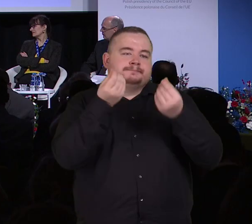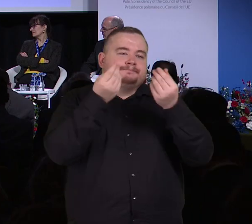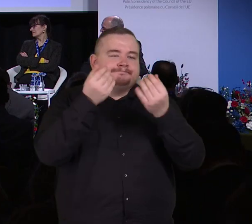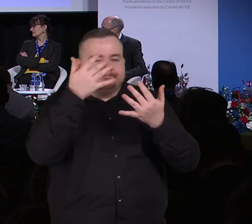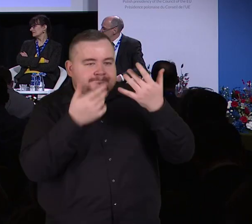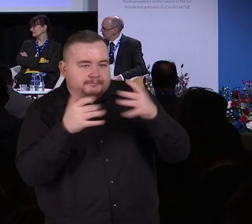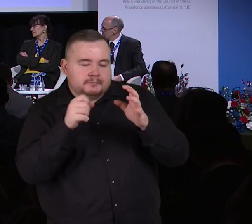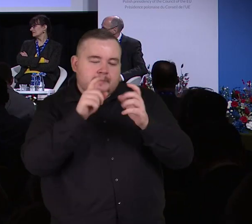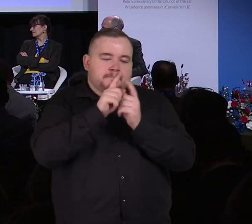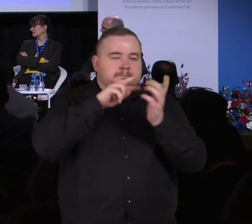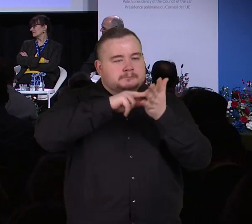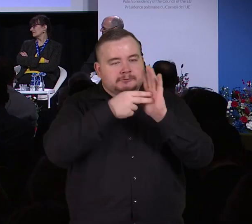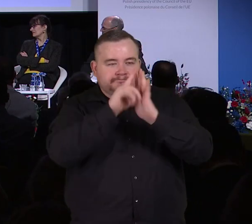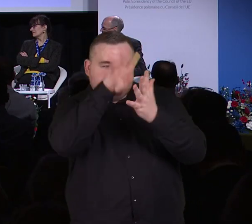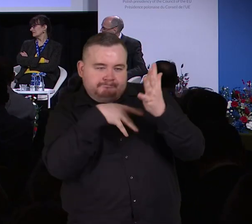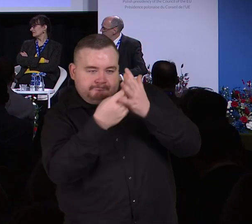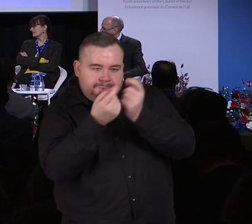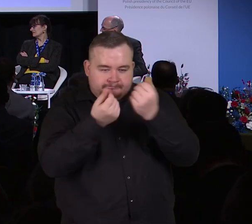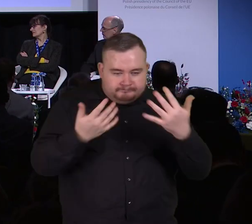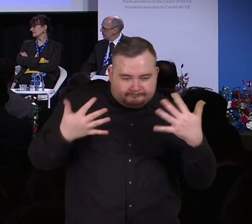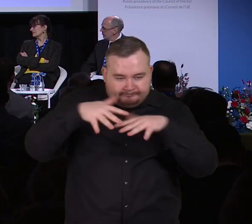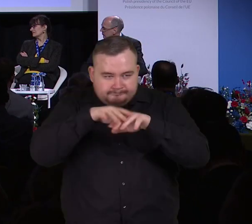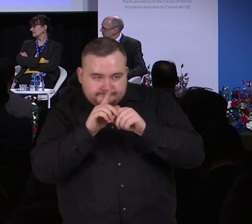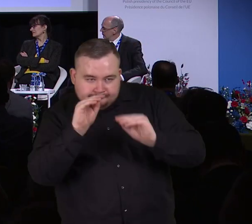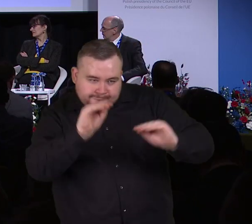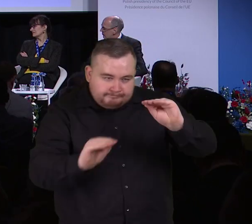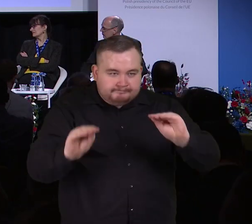infrastructure in the middle of a drought.